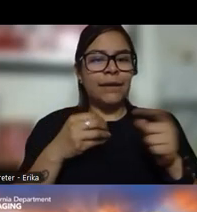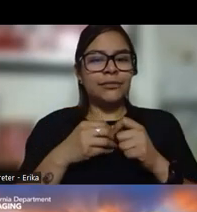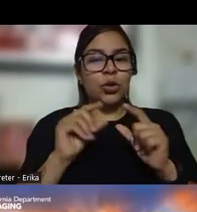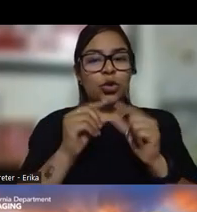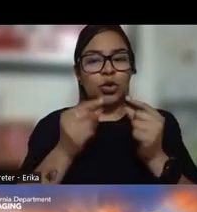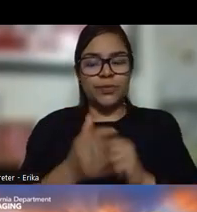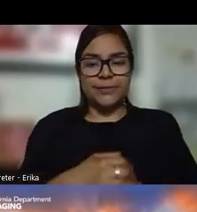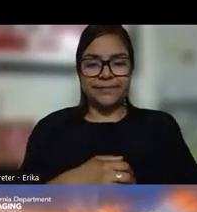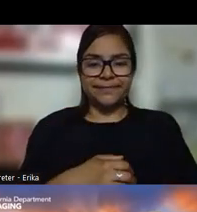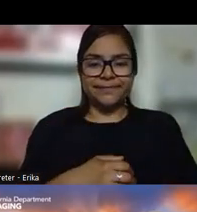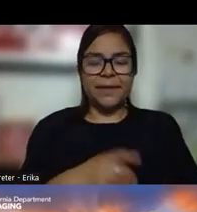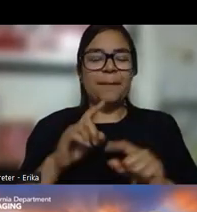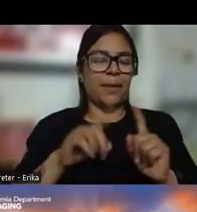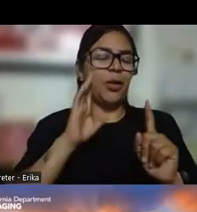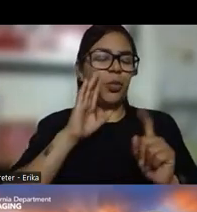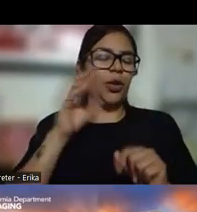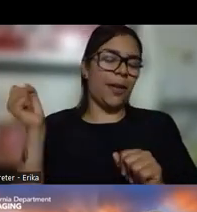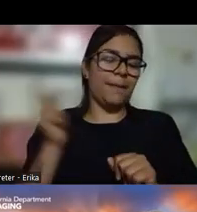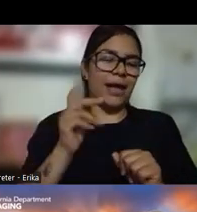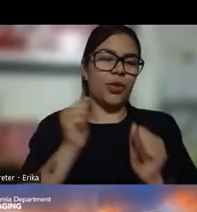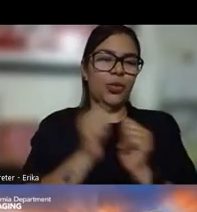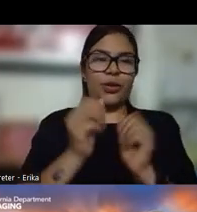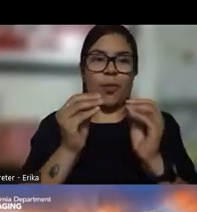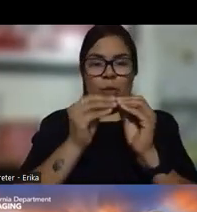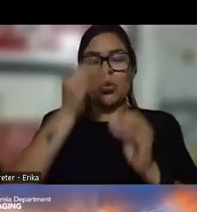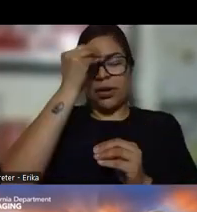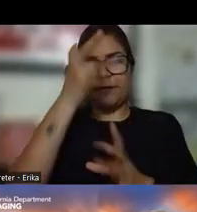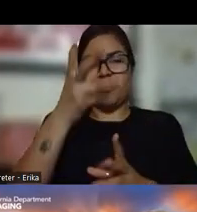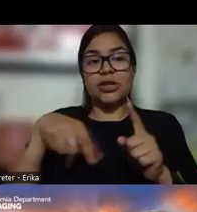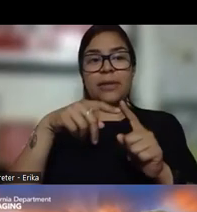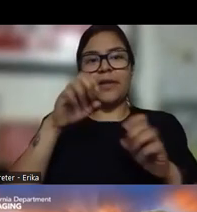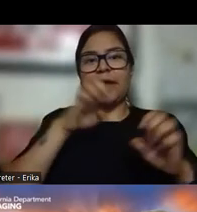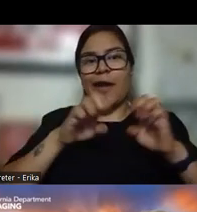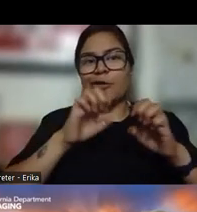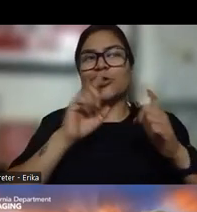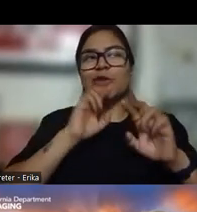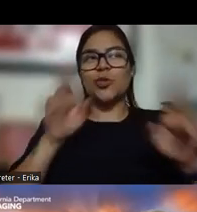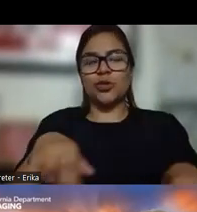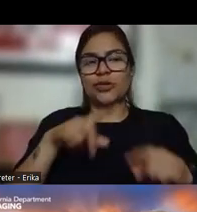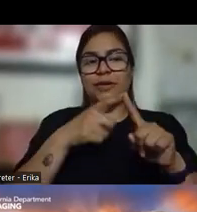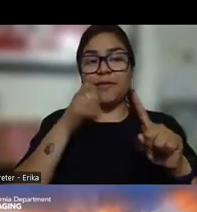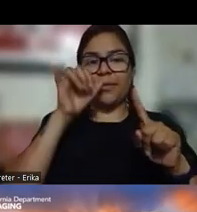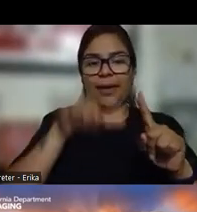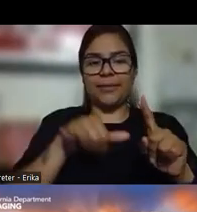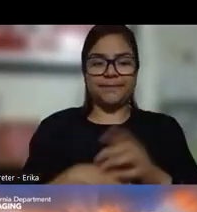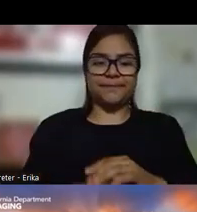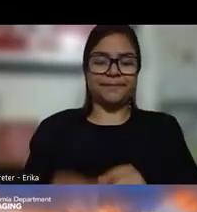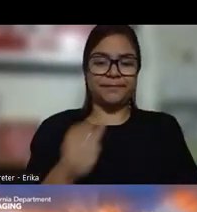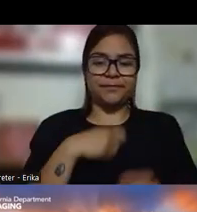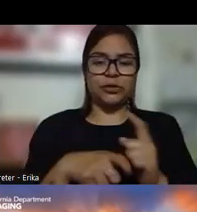But I will come back with more info on the evaluation. It's an exciting component. And also,